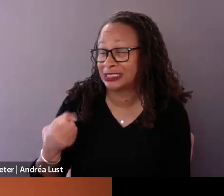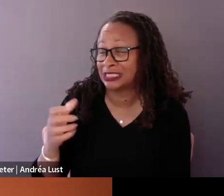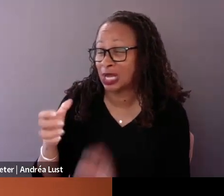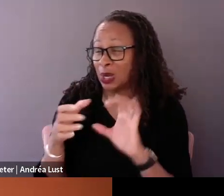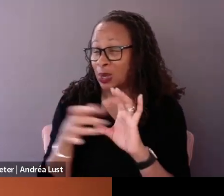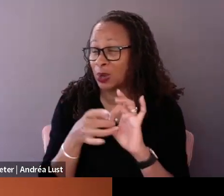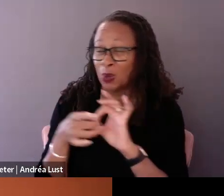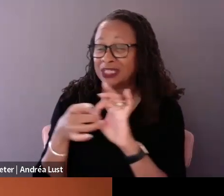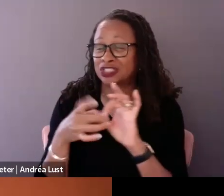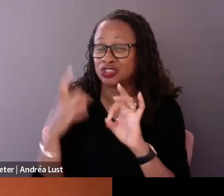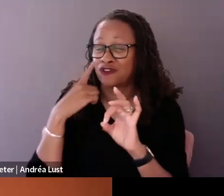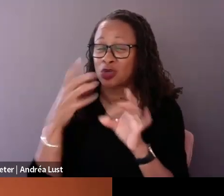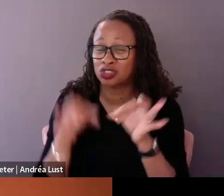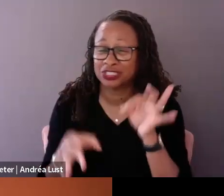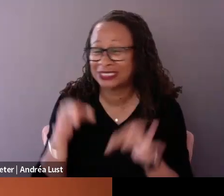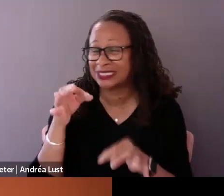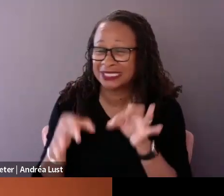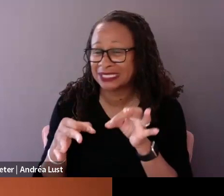Coalition for Justice, I think.